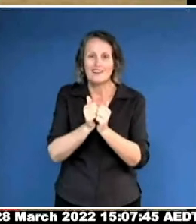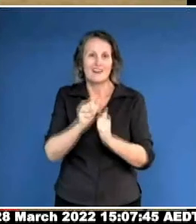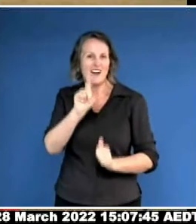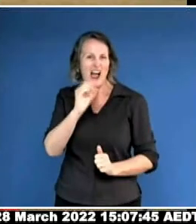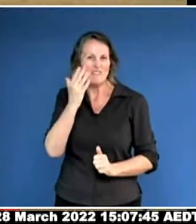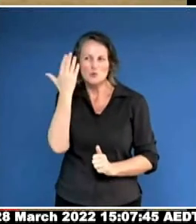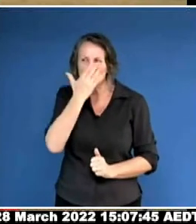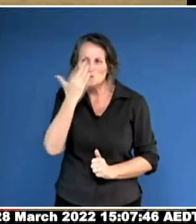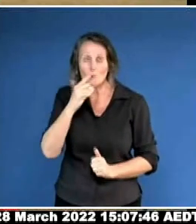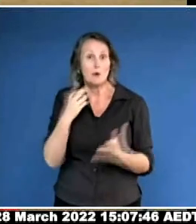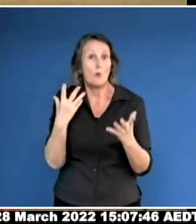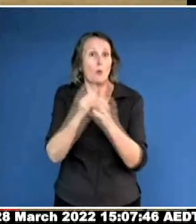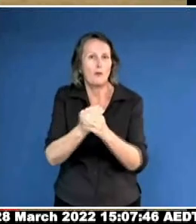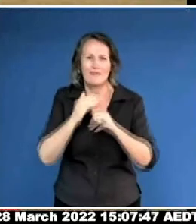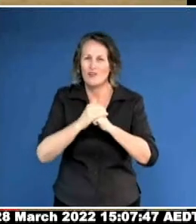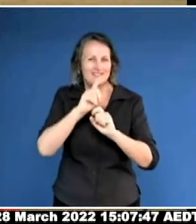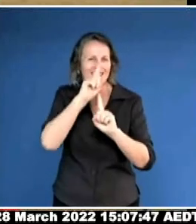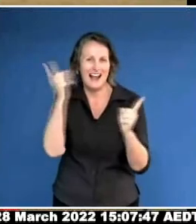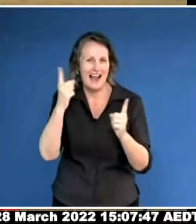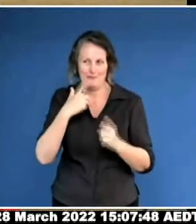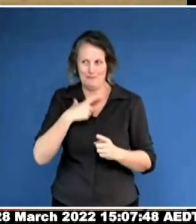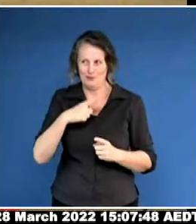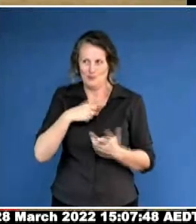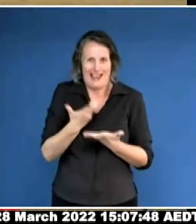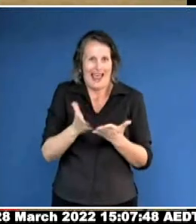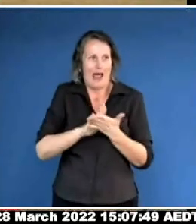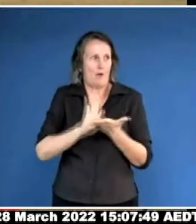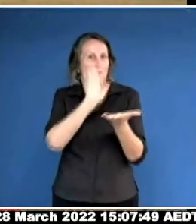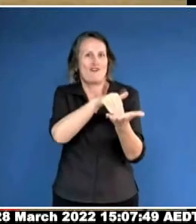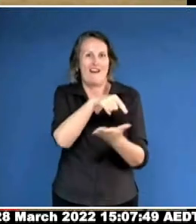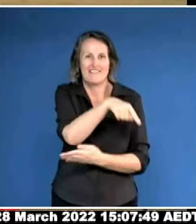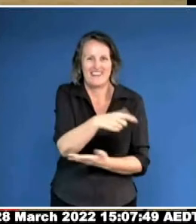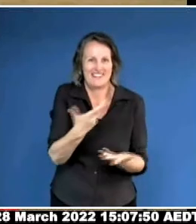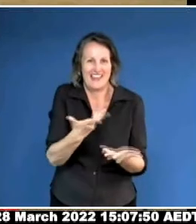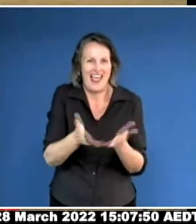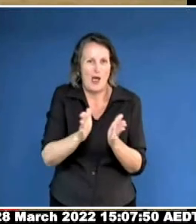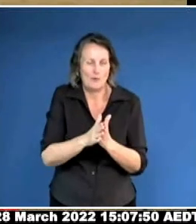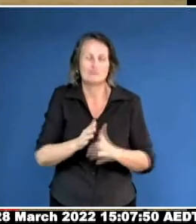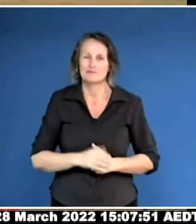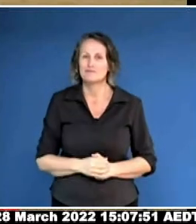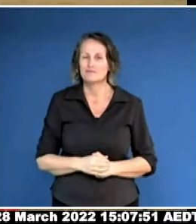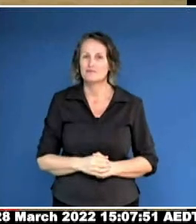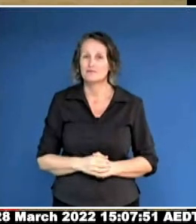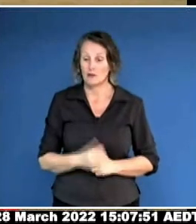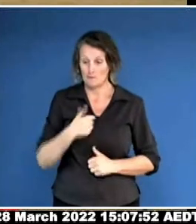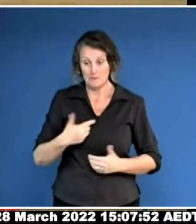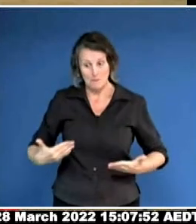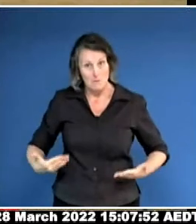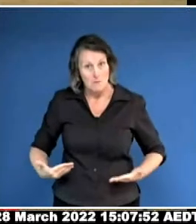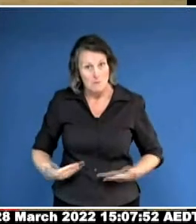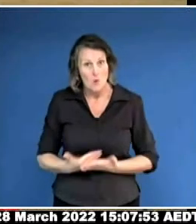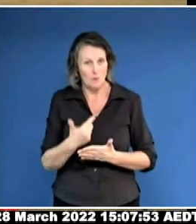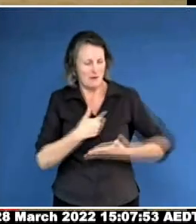to restricted transport and my parents' working hours. I experienced birth trauma and was very unwell with